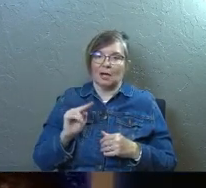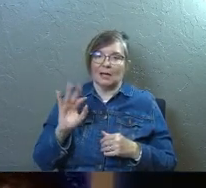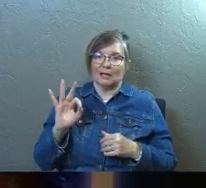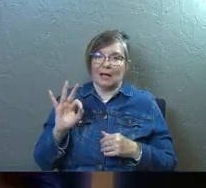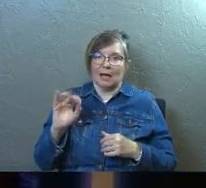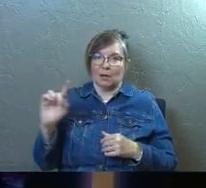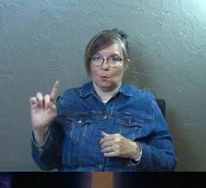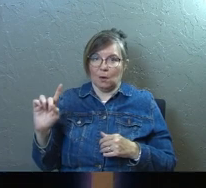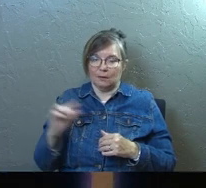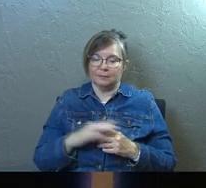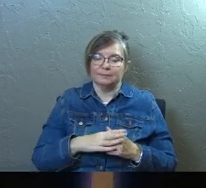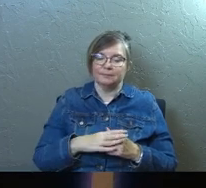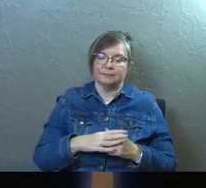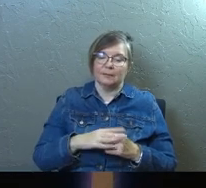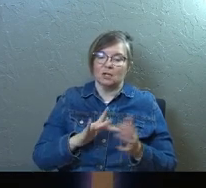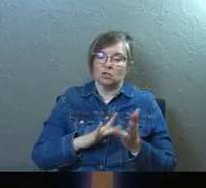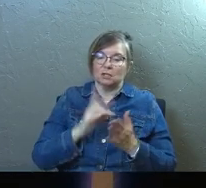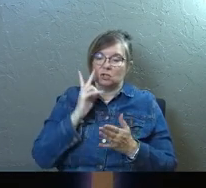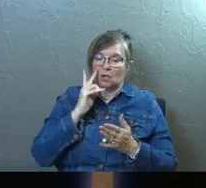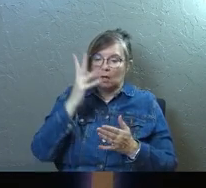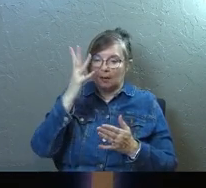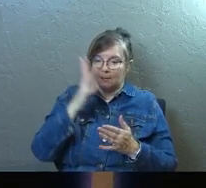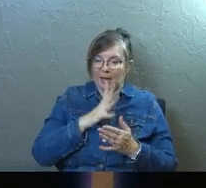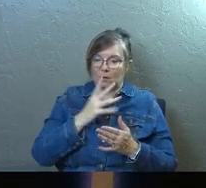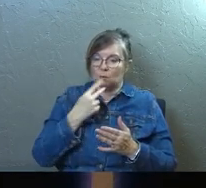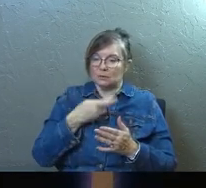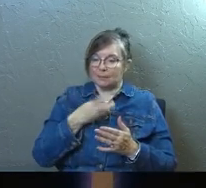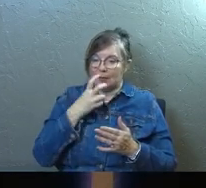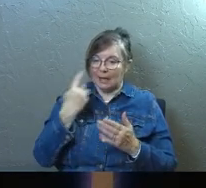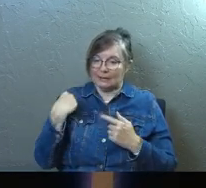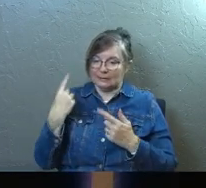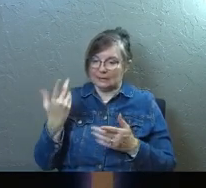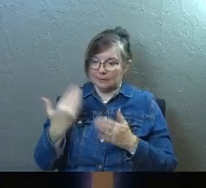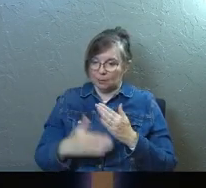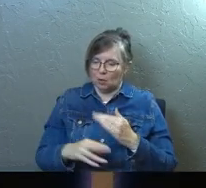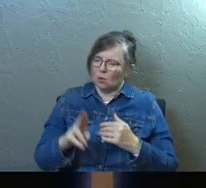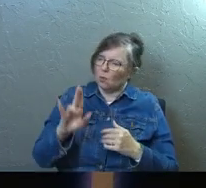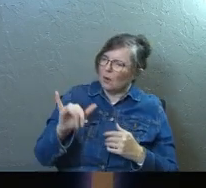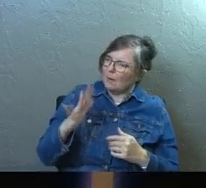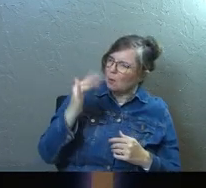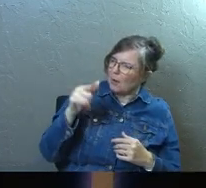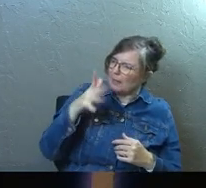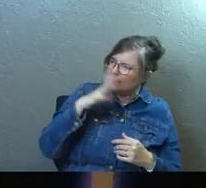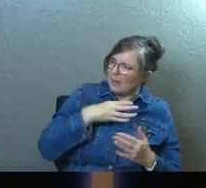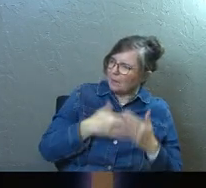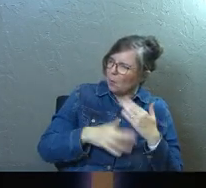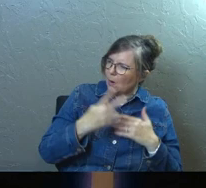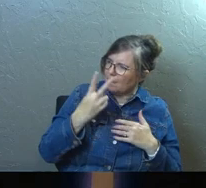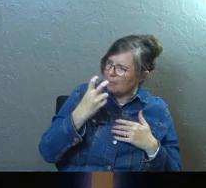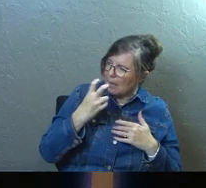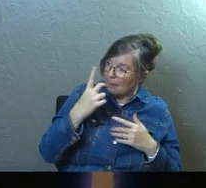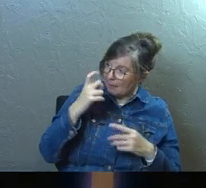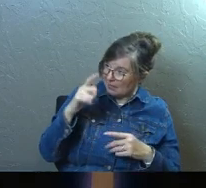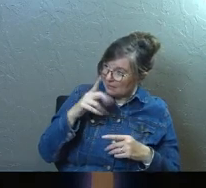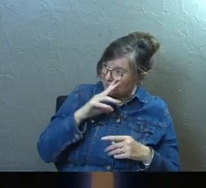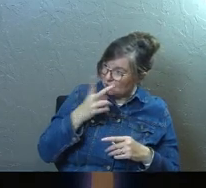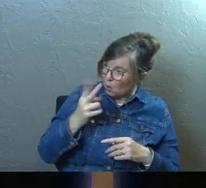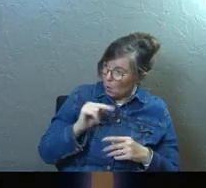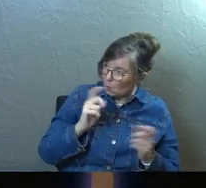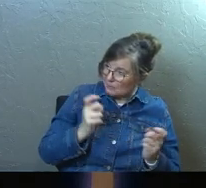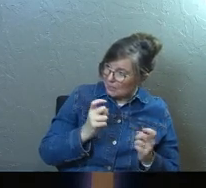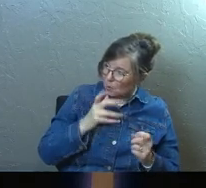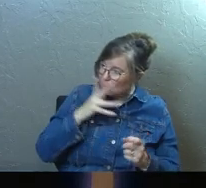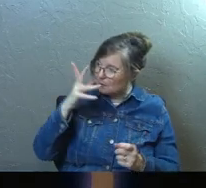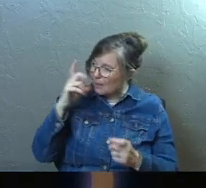John 9:1, Jesus talking. Jesus saw a man who had been blind from birth. Rabbi, his disciples asked him, why was this man born blind? Was it because of his own sin